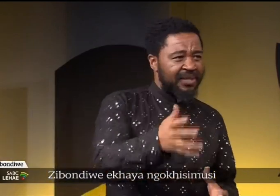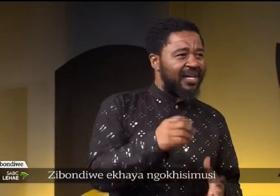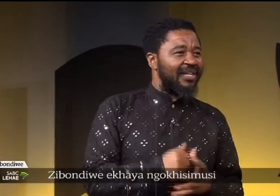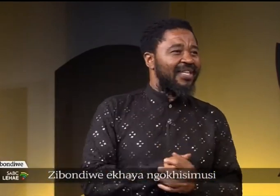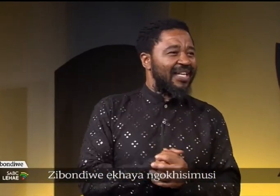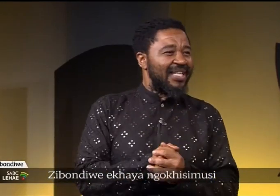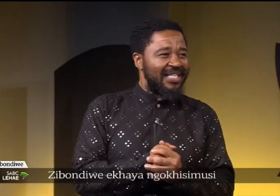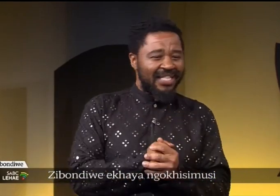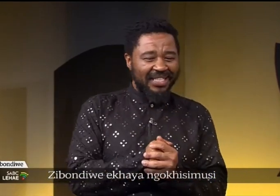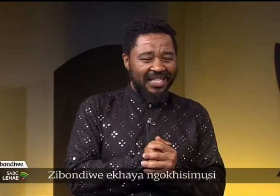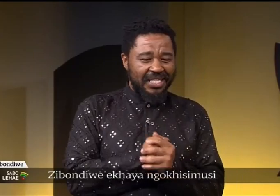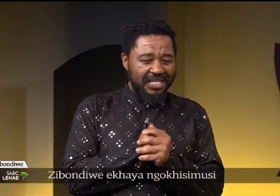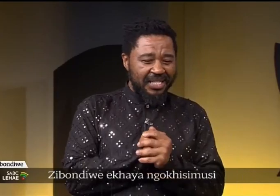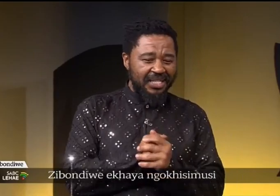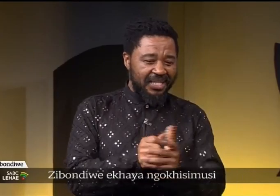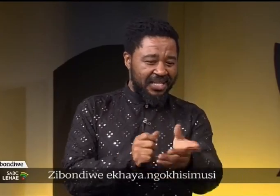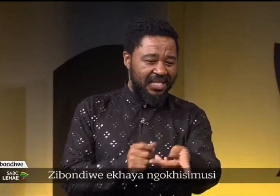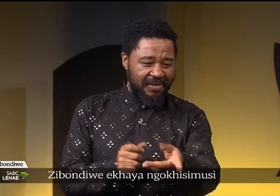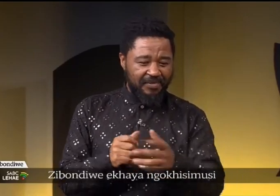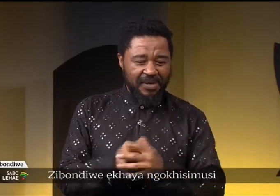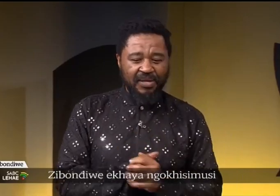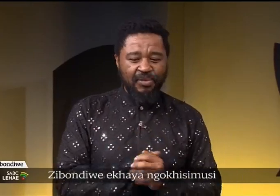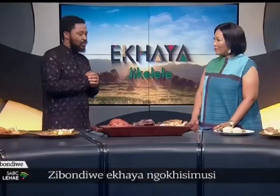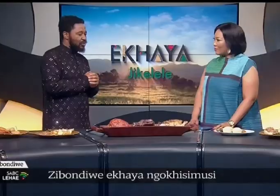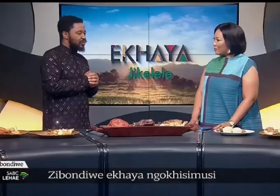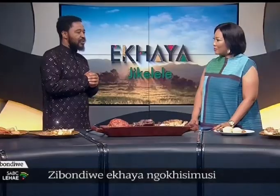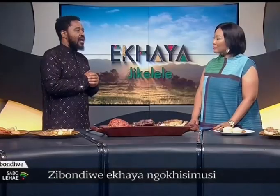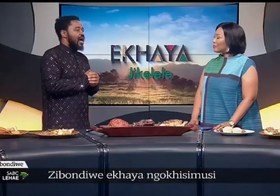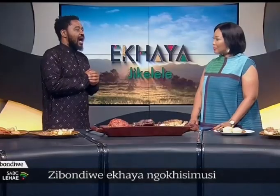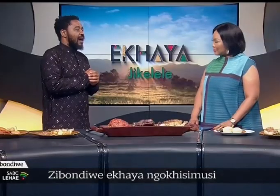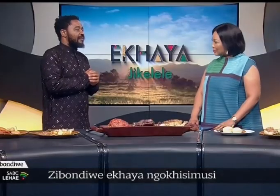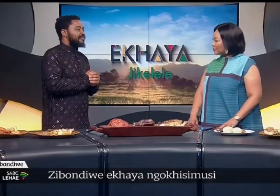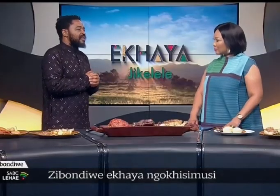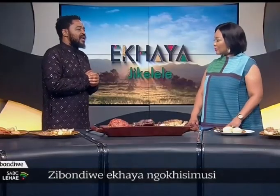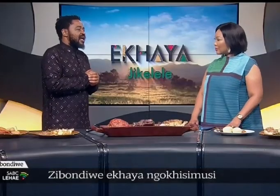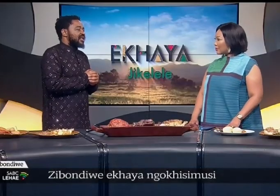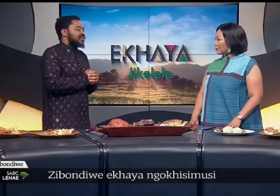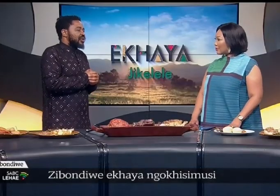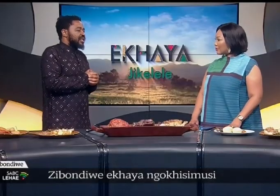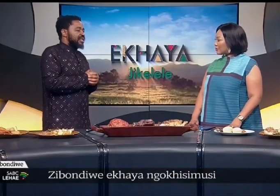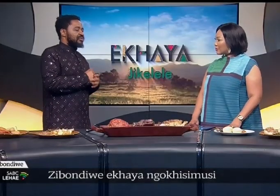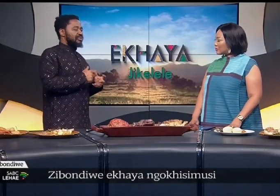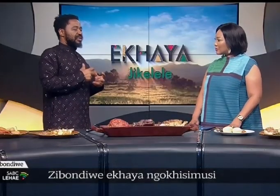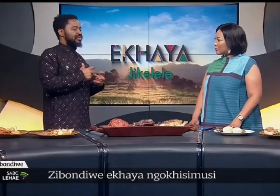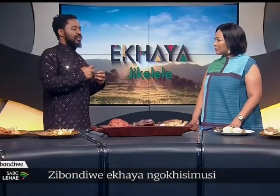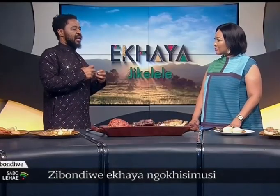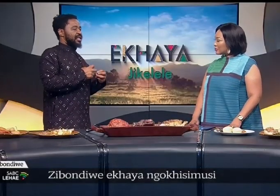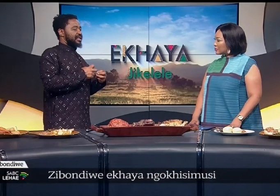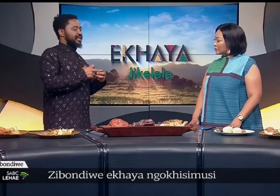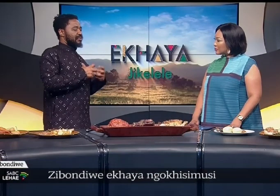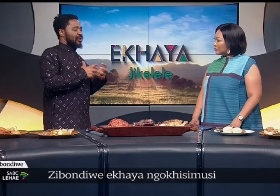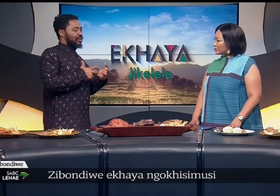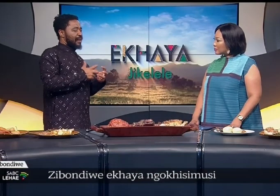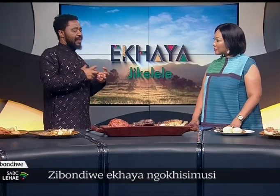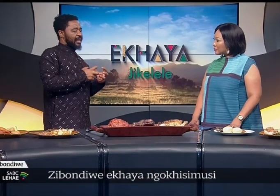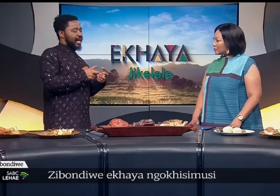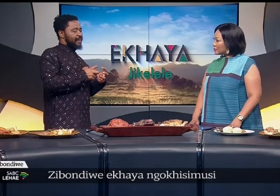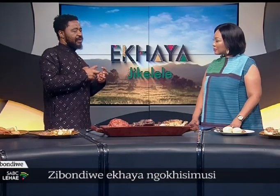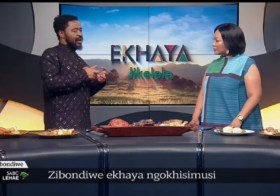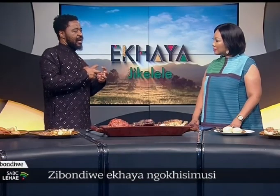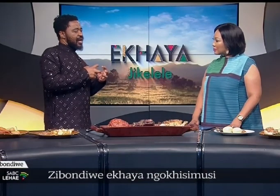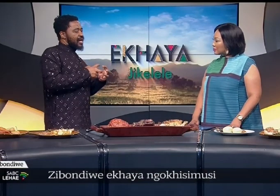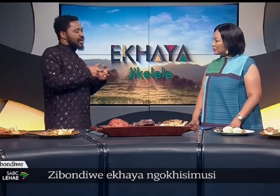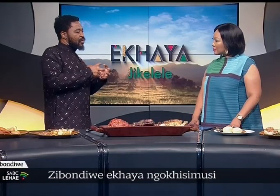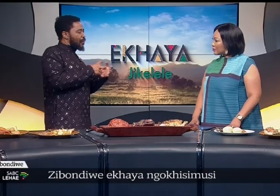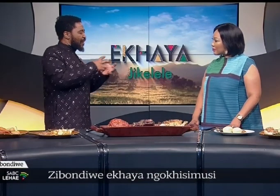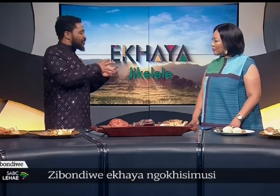hence I brought the Inansiki Usu. Those are the moments where they born by Manaim